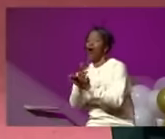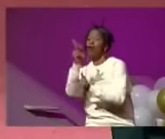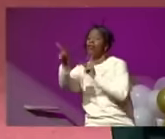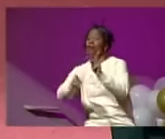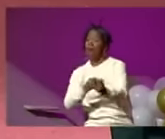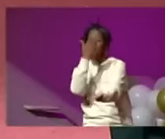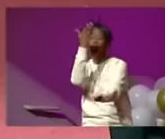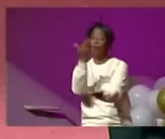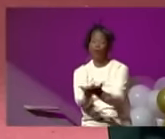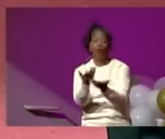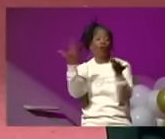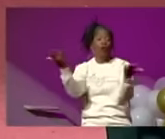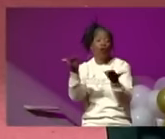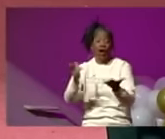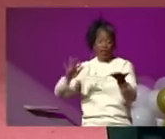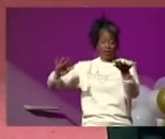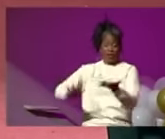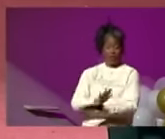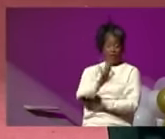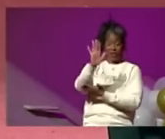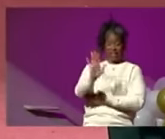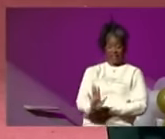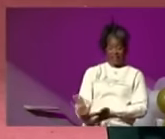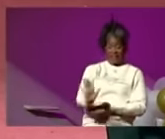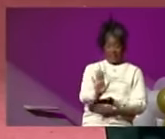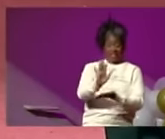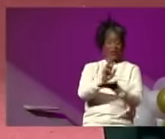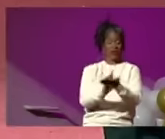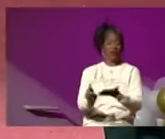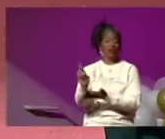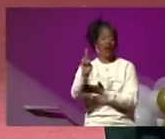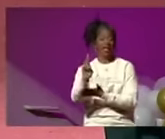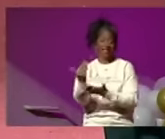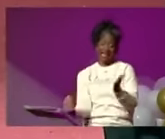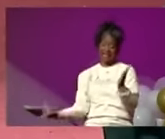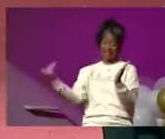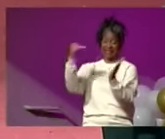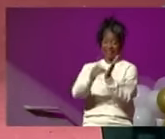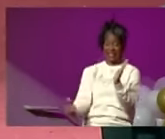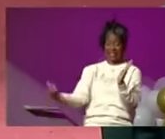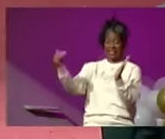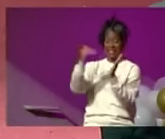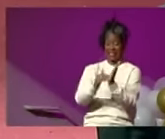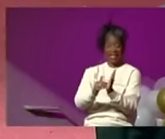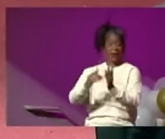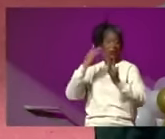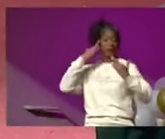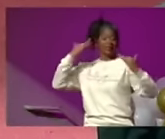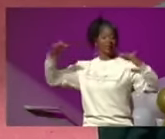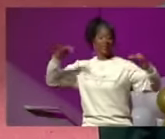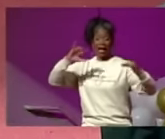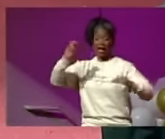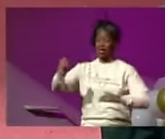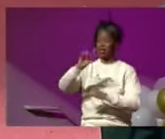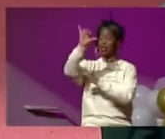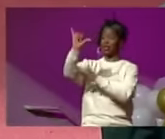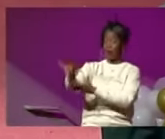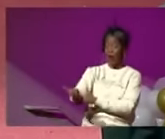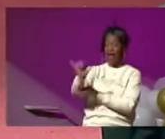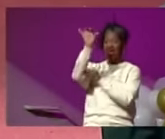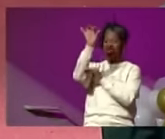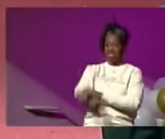glories of his righteousness and repeat the sounding joy. Hallelujah for that